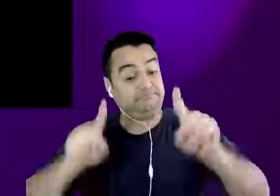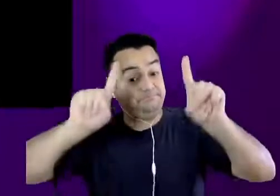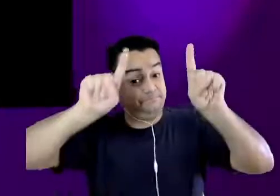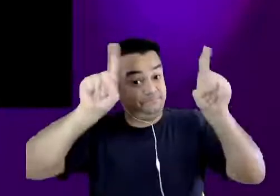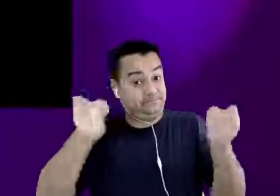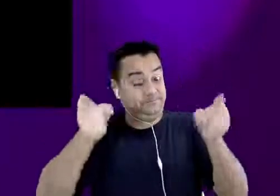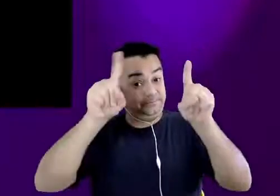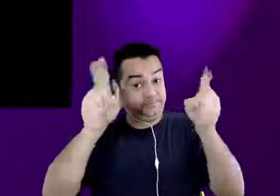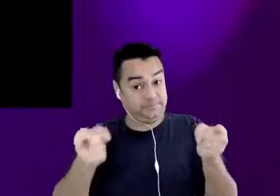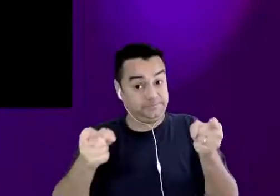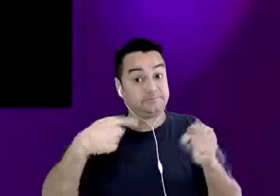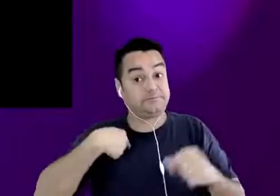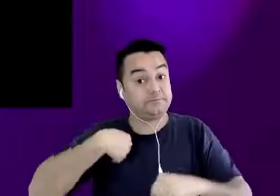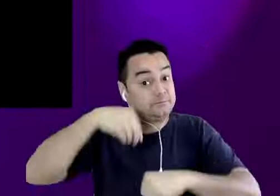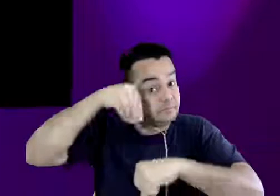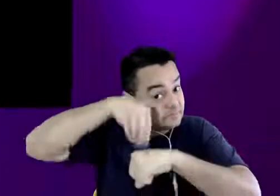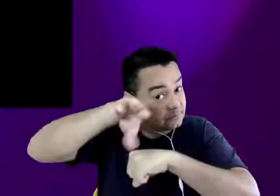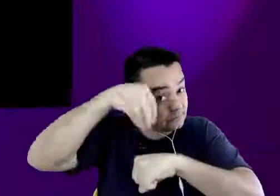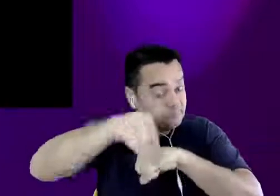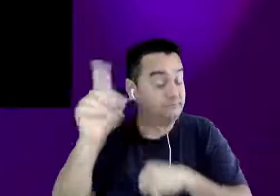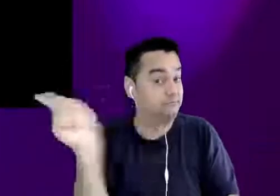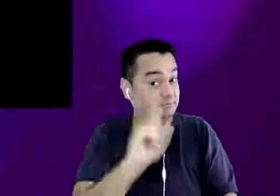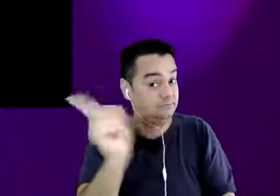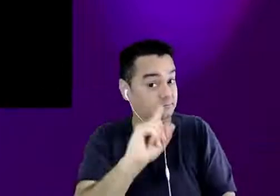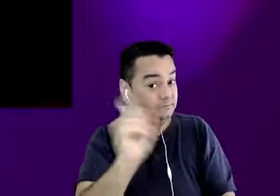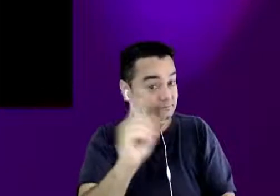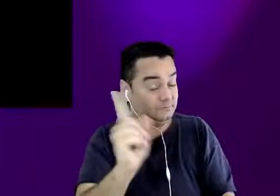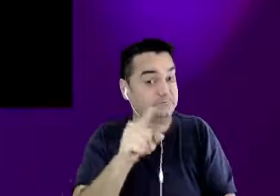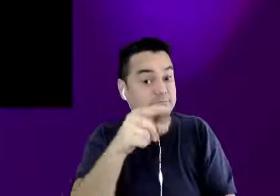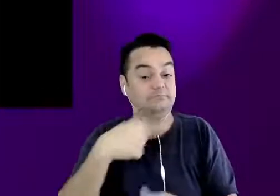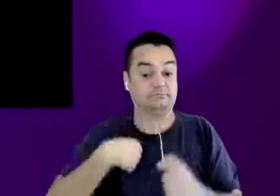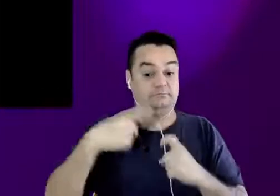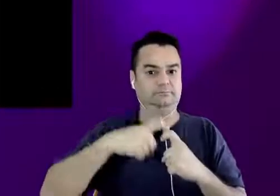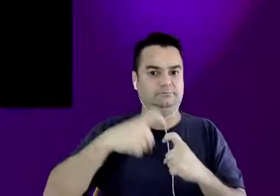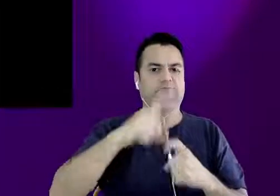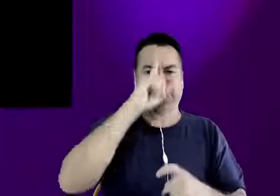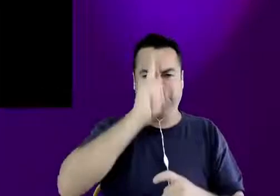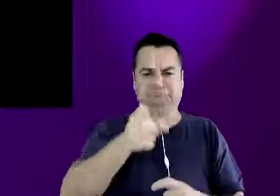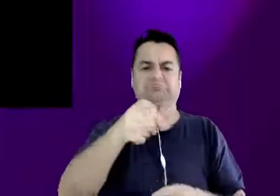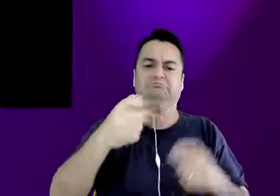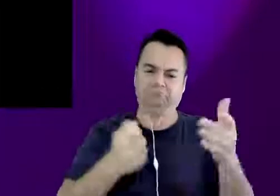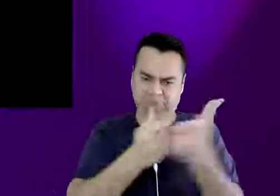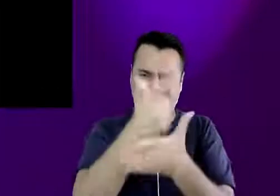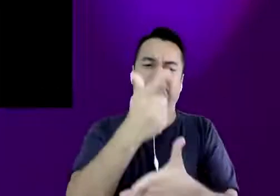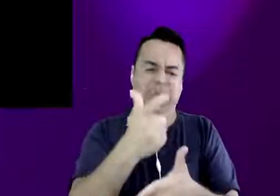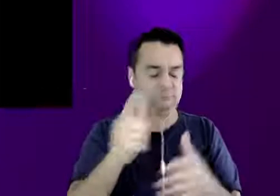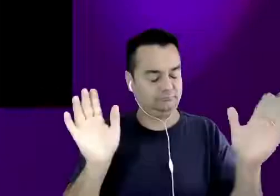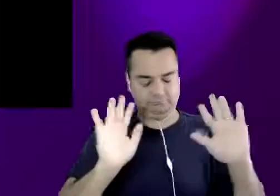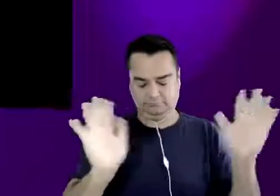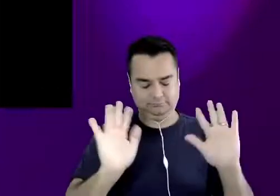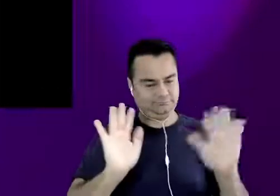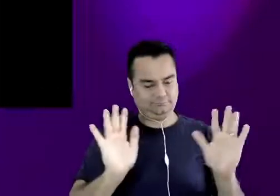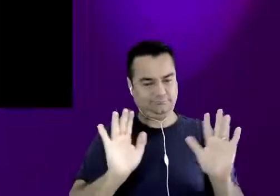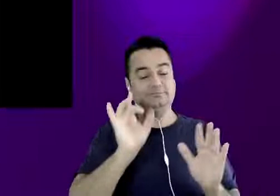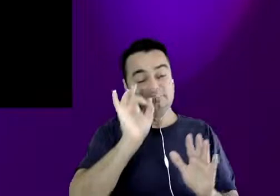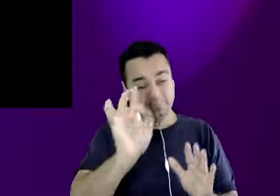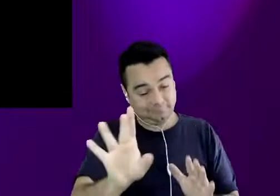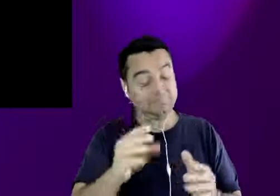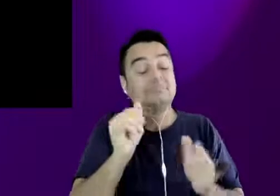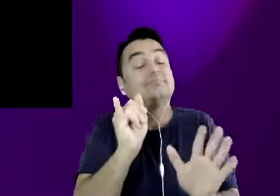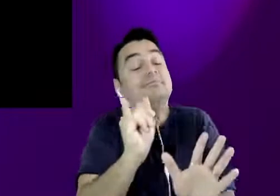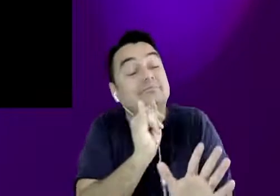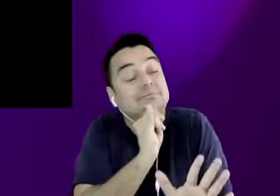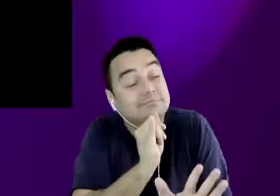that the doctor is telling you to take, or they need to talk always with their own physician, but as an example of the sirtuins. So